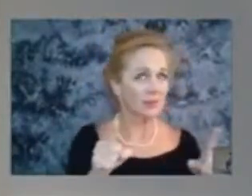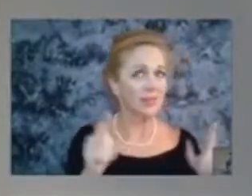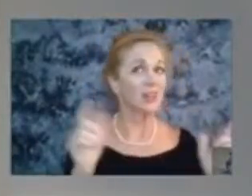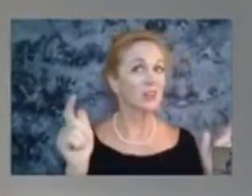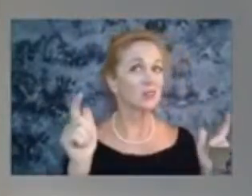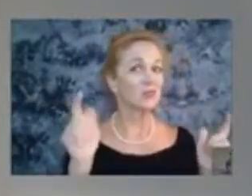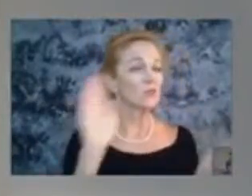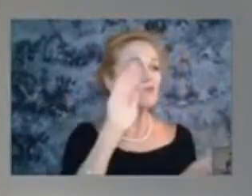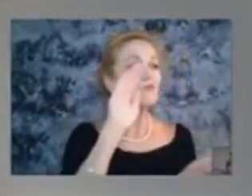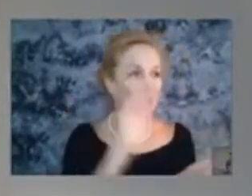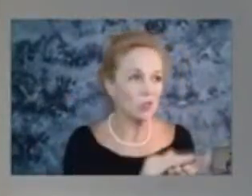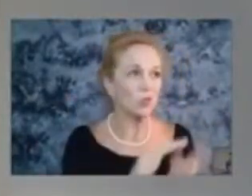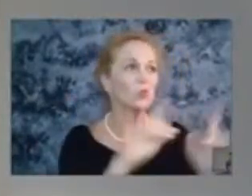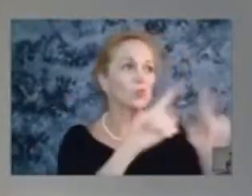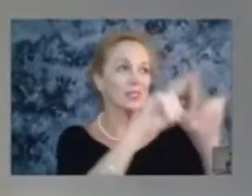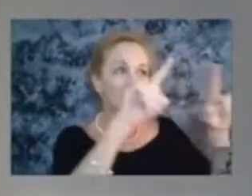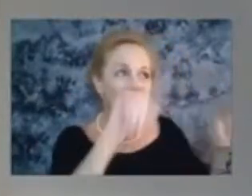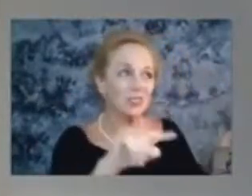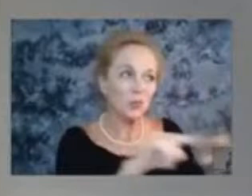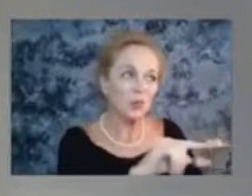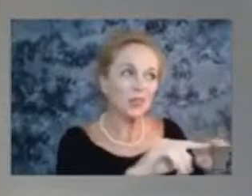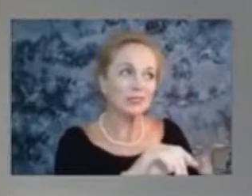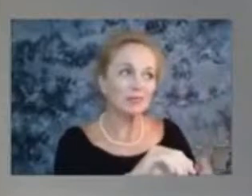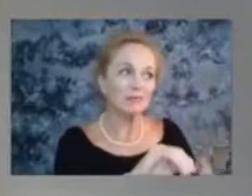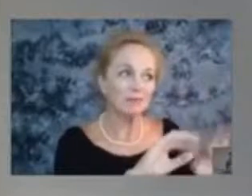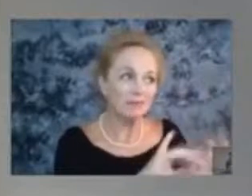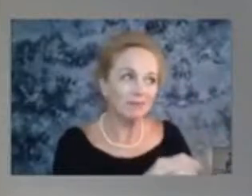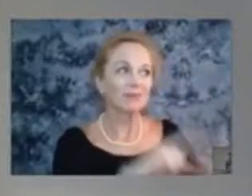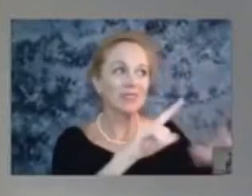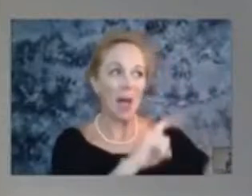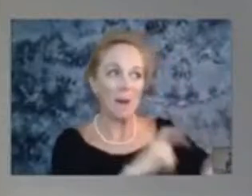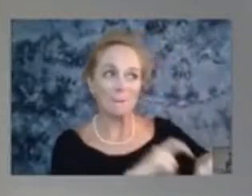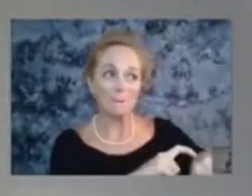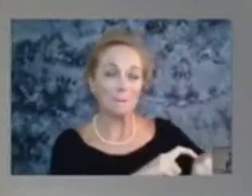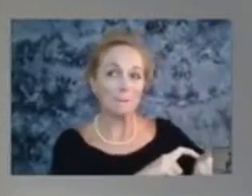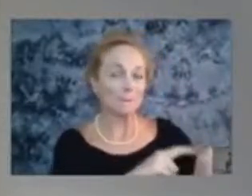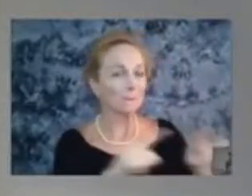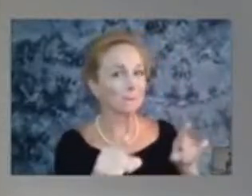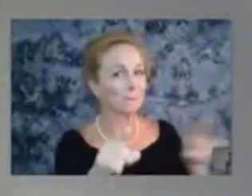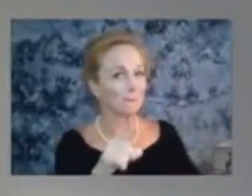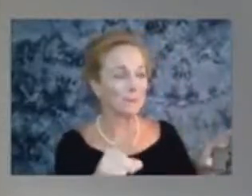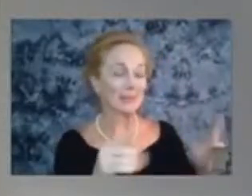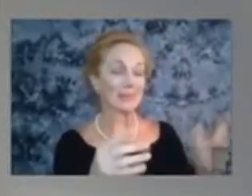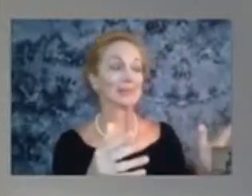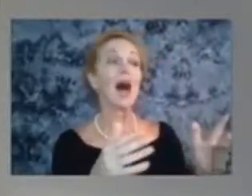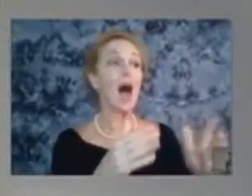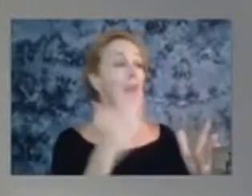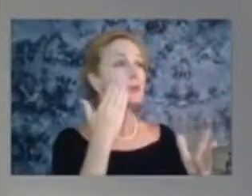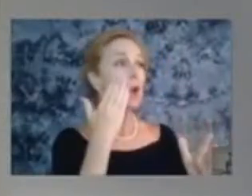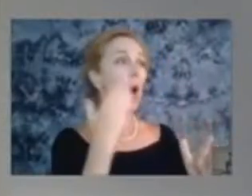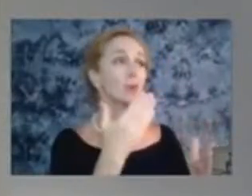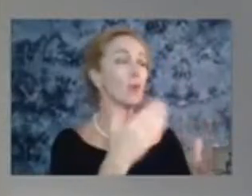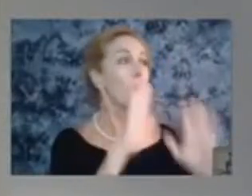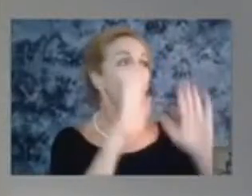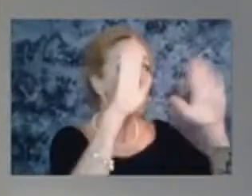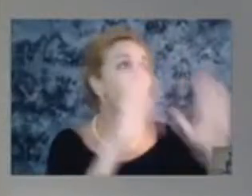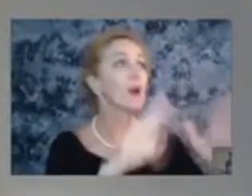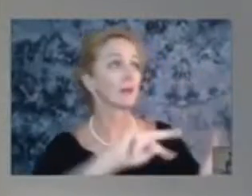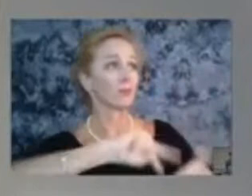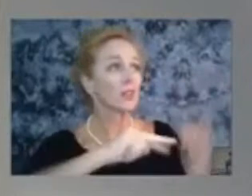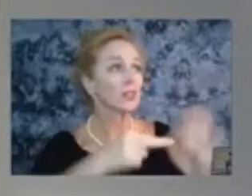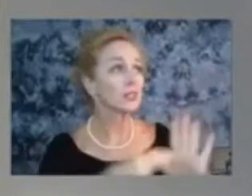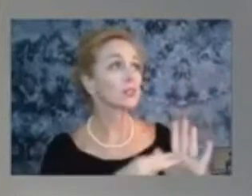time, which SEL is on a screen. And I don't doubt that there's wonderful intentions there, and there's wonderful intentions of